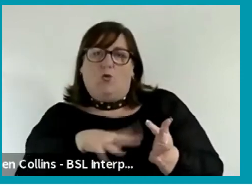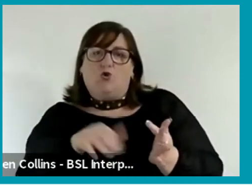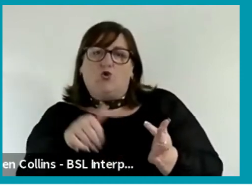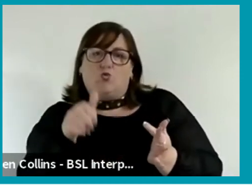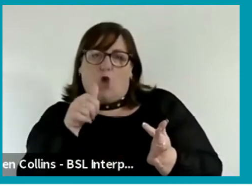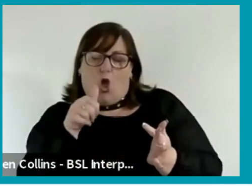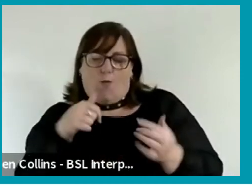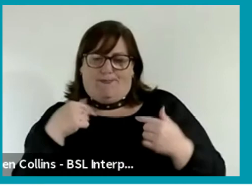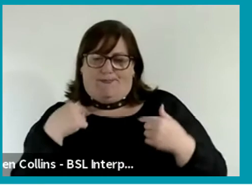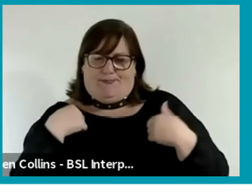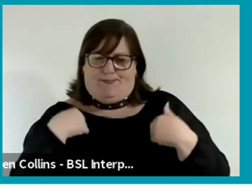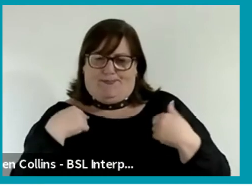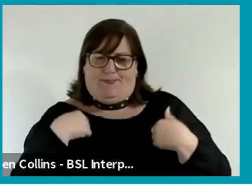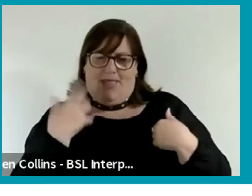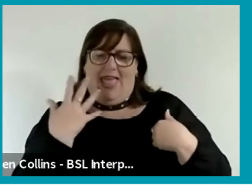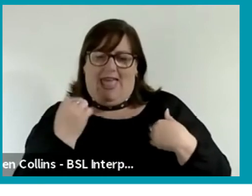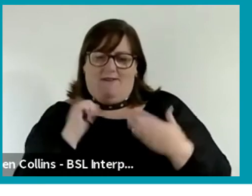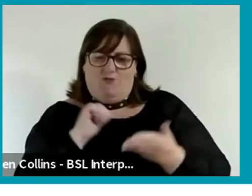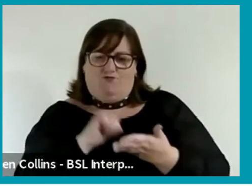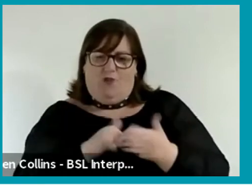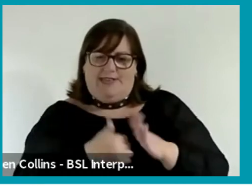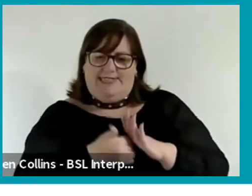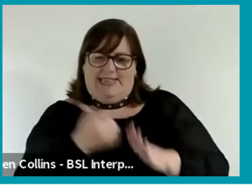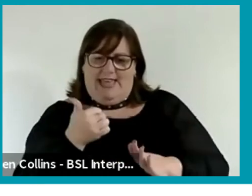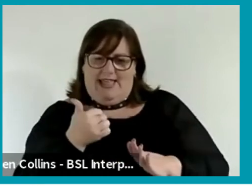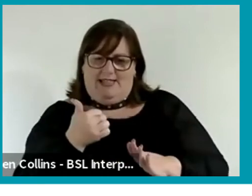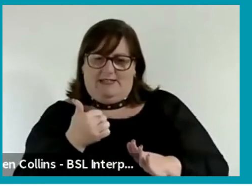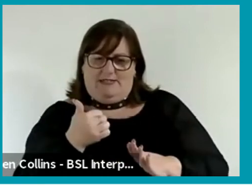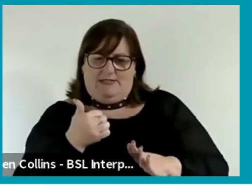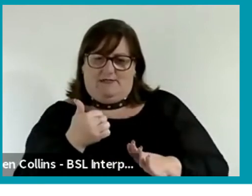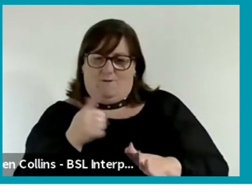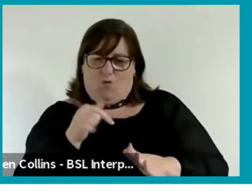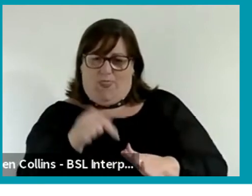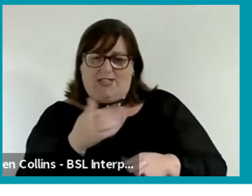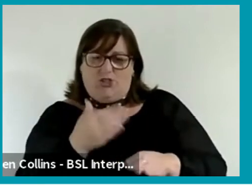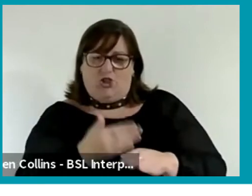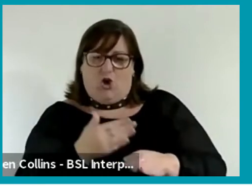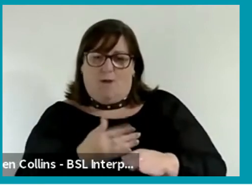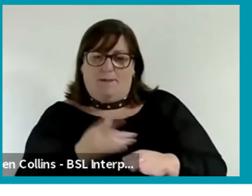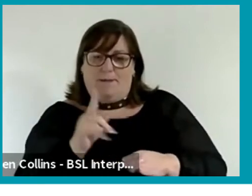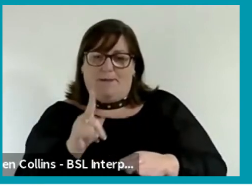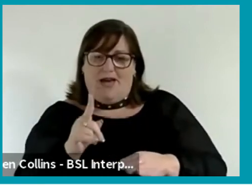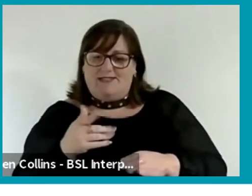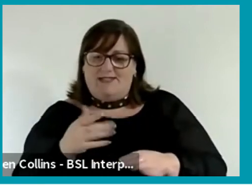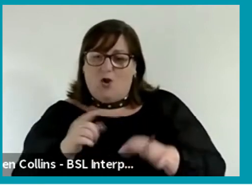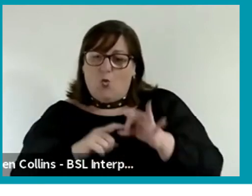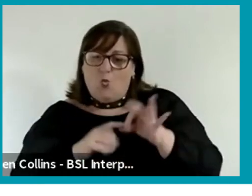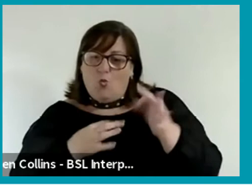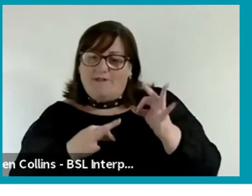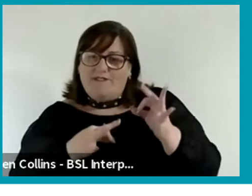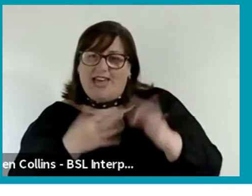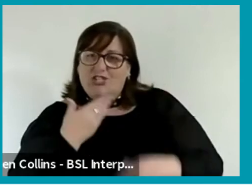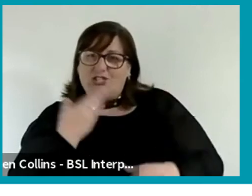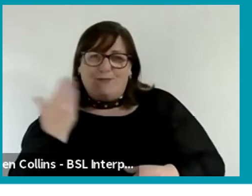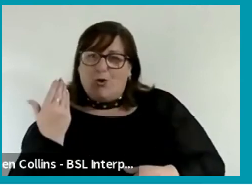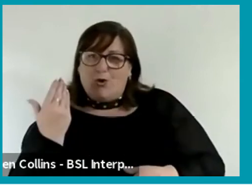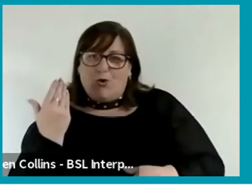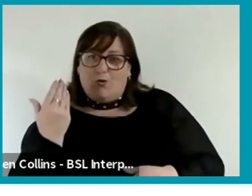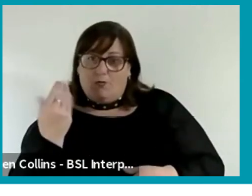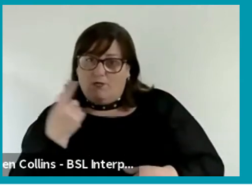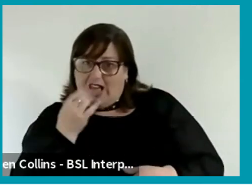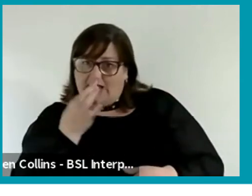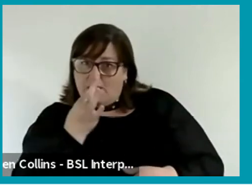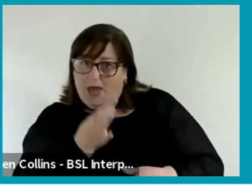but don't have any relevant qualifications in markets or trading, can I still apply? Karolina, let's start with you.